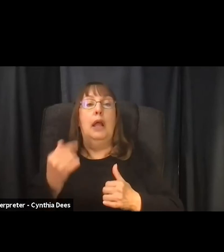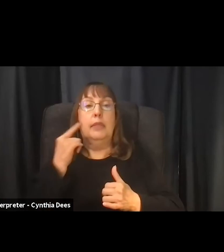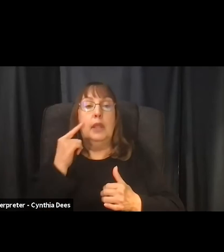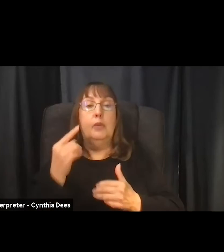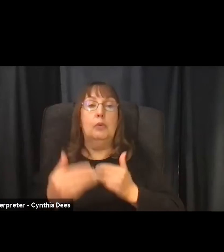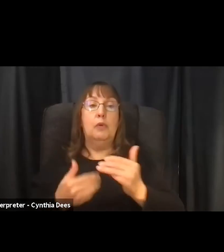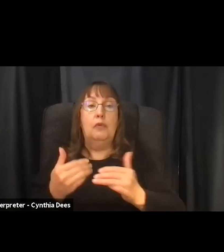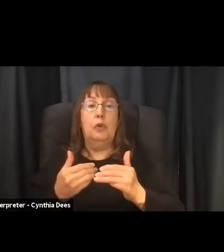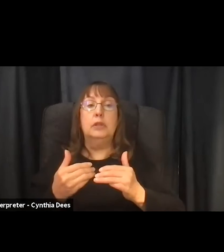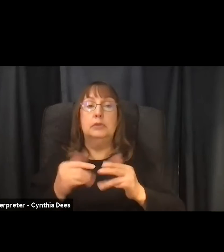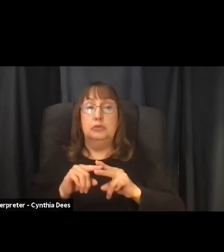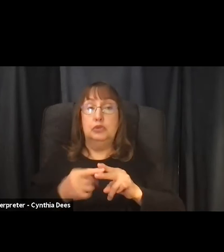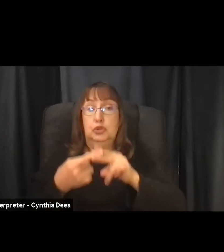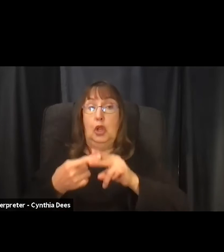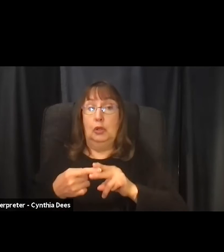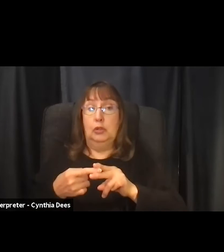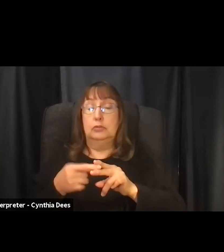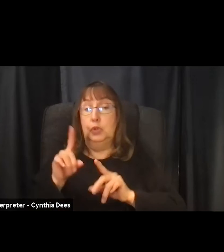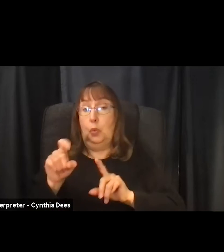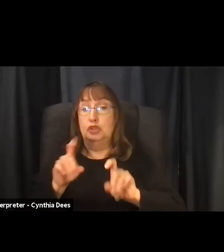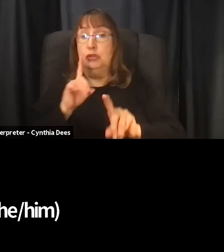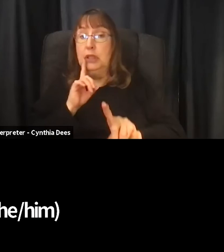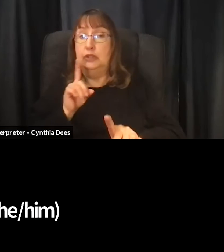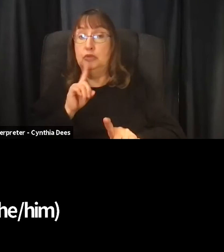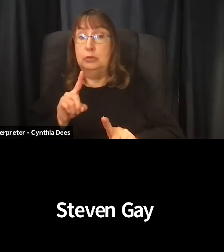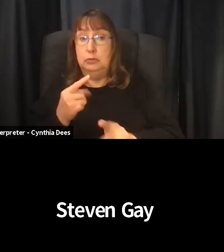the Q&A.